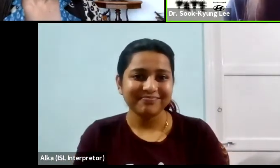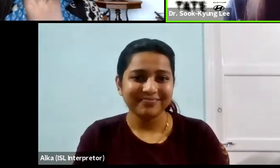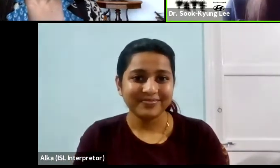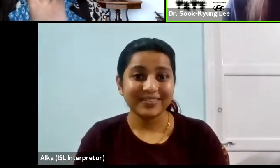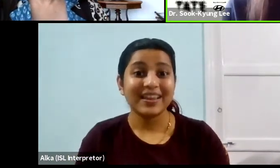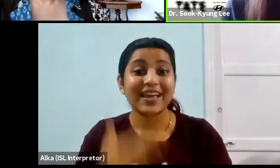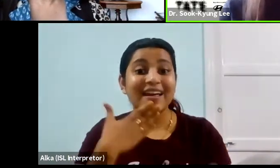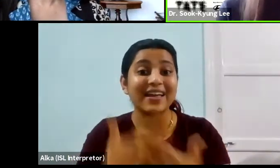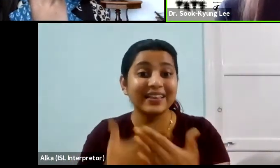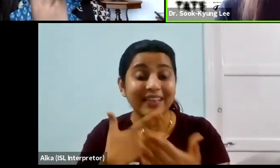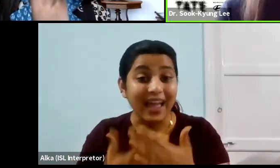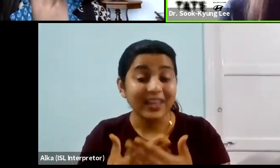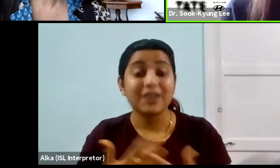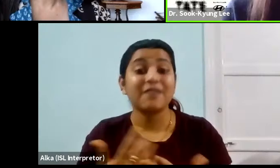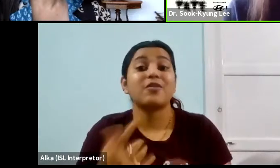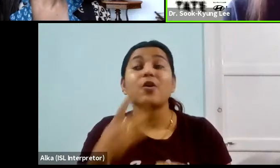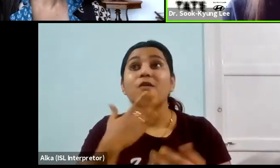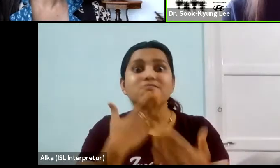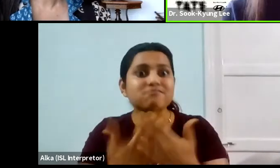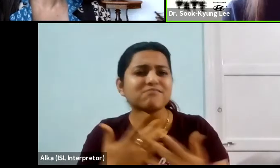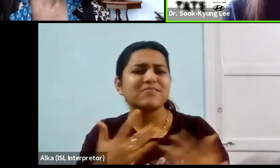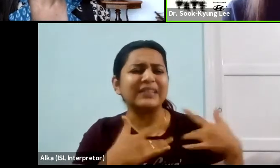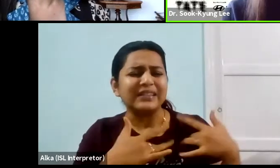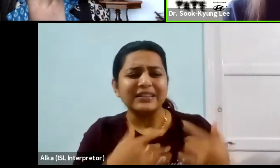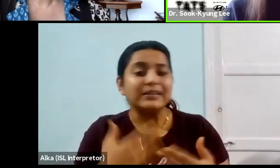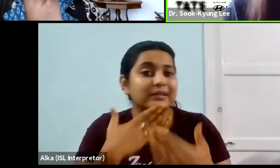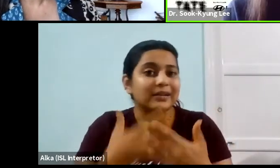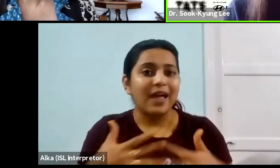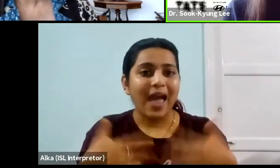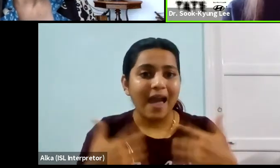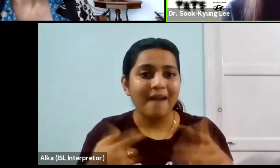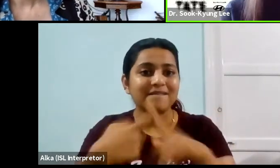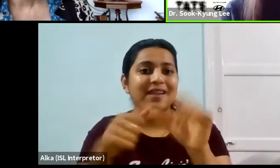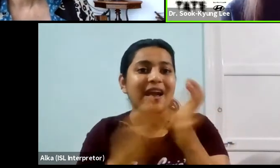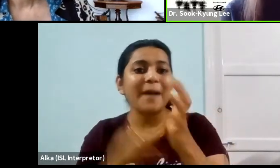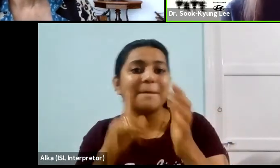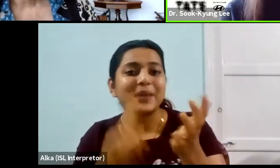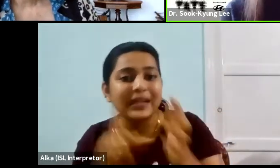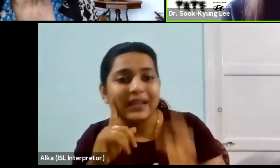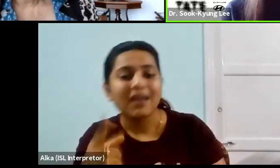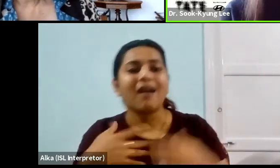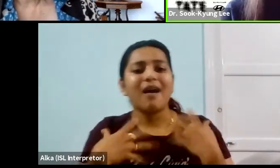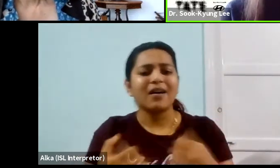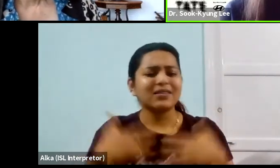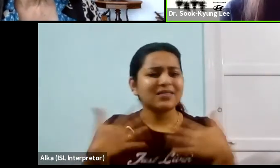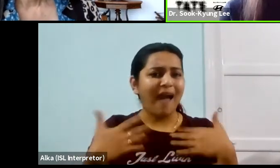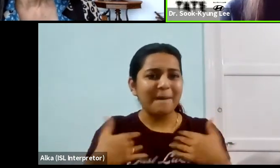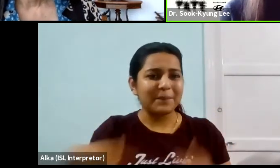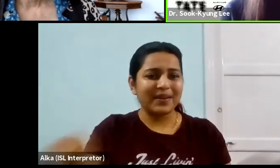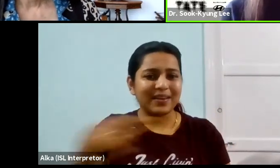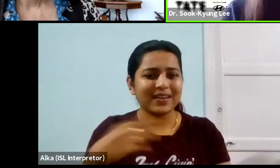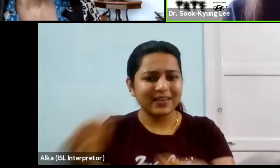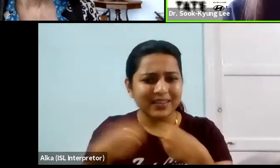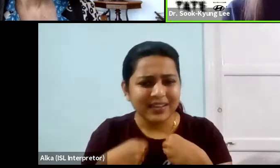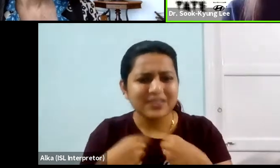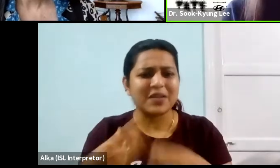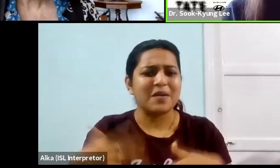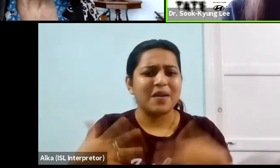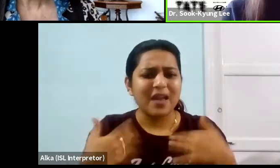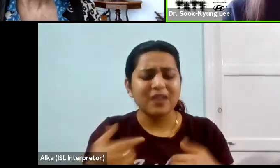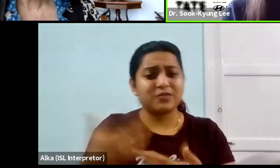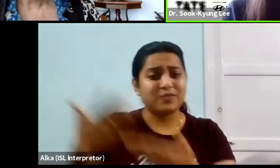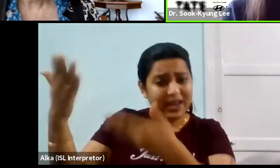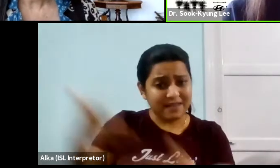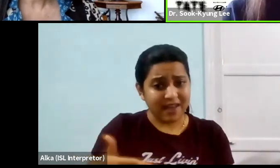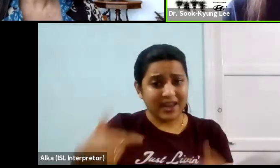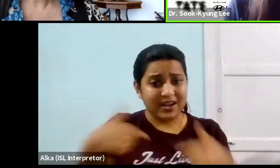Thank you very much for the kind introduction, Kamini, and thank you all at the Museum of Art and Photography for inviting